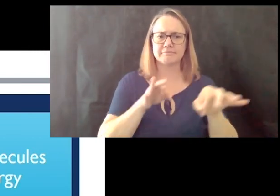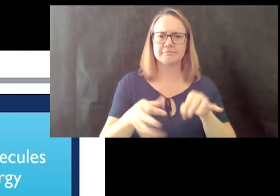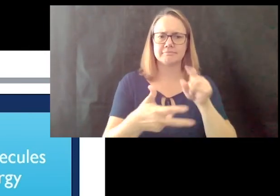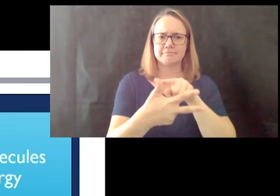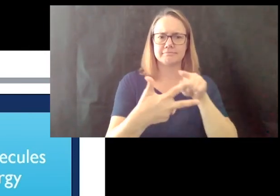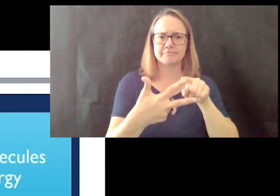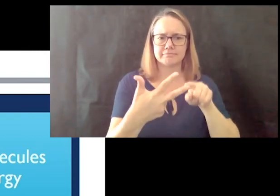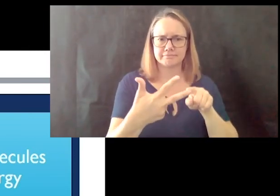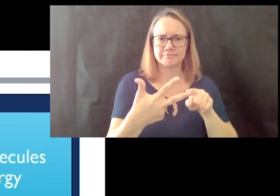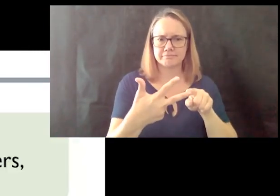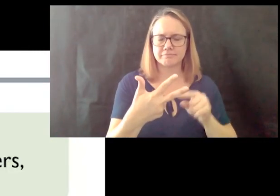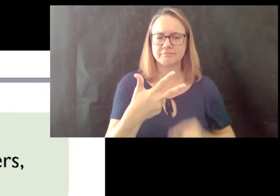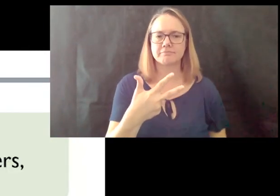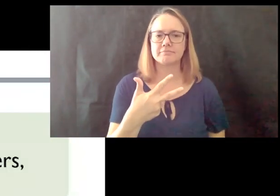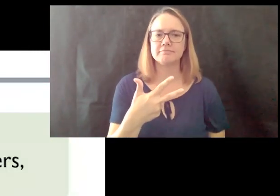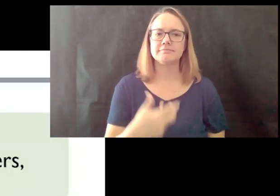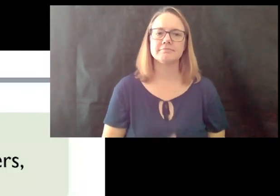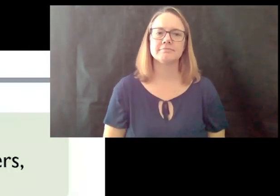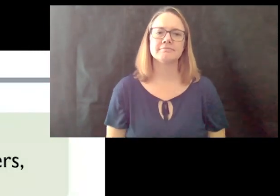mean.